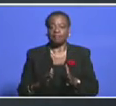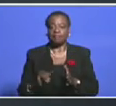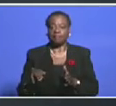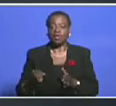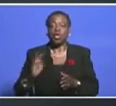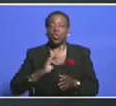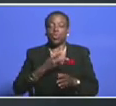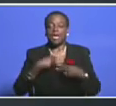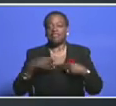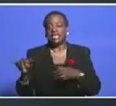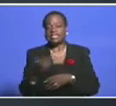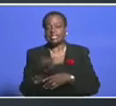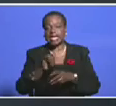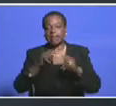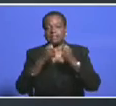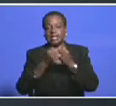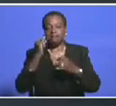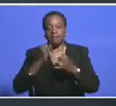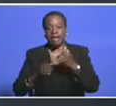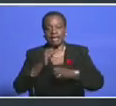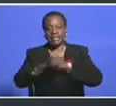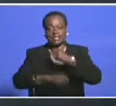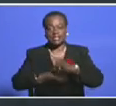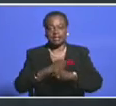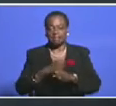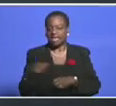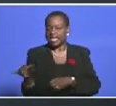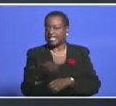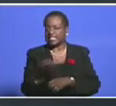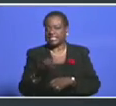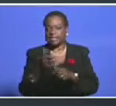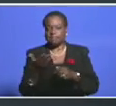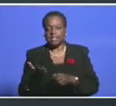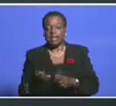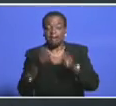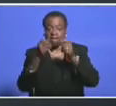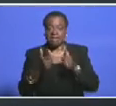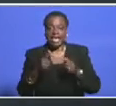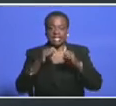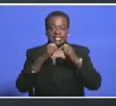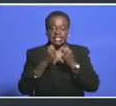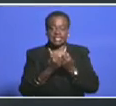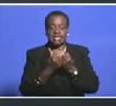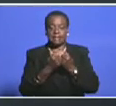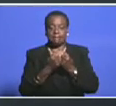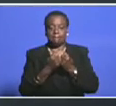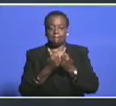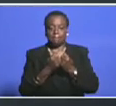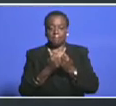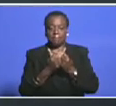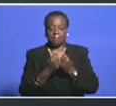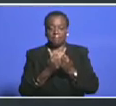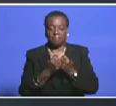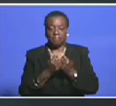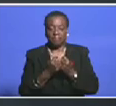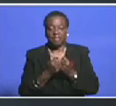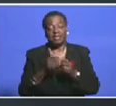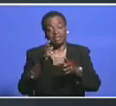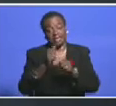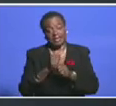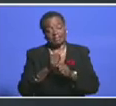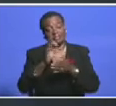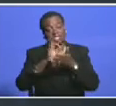basically the same team from last year. Same thing, fast team, fast, you know, a lot of defense. Get the ball to our scorers, and let's see if we